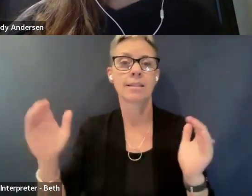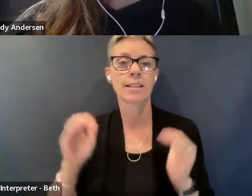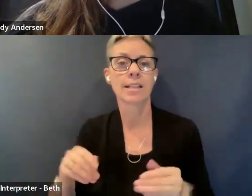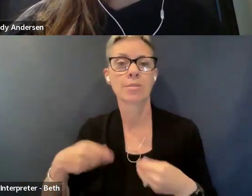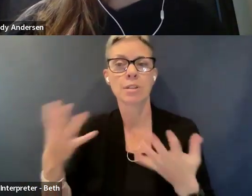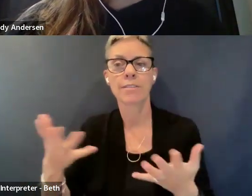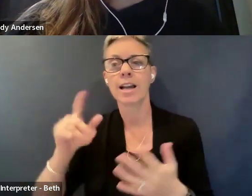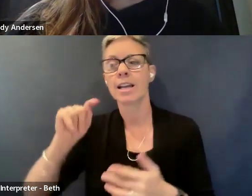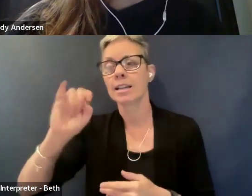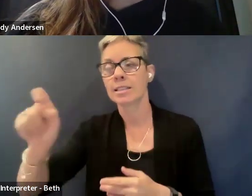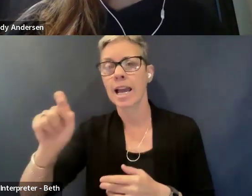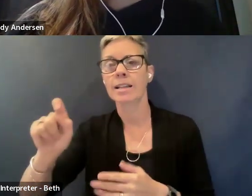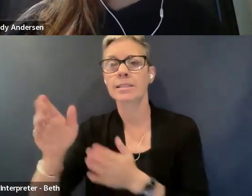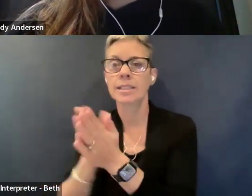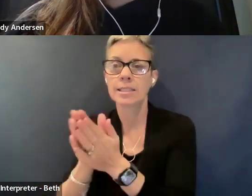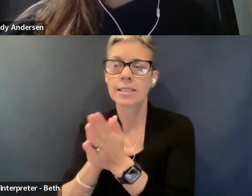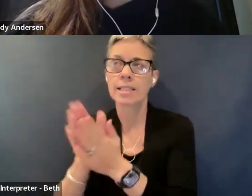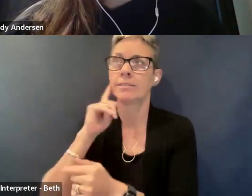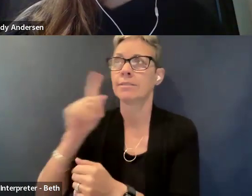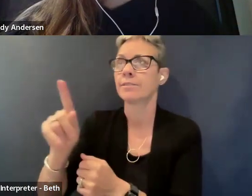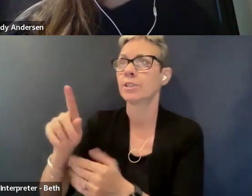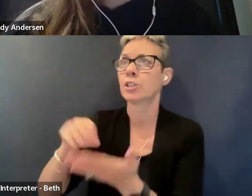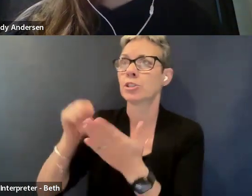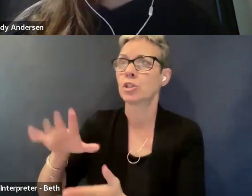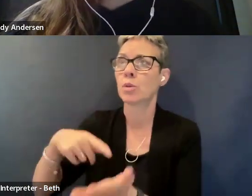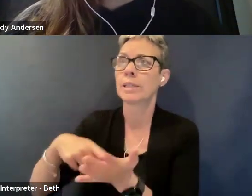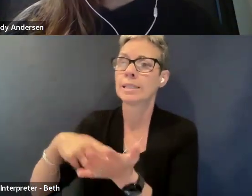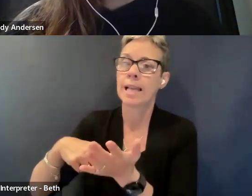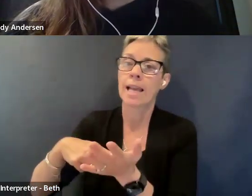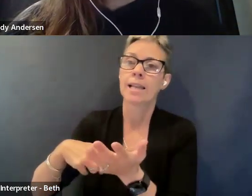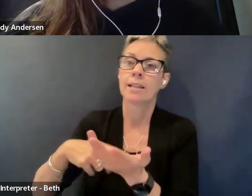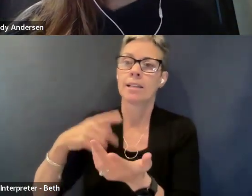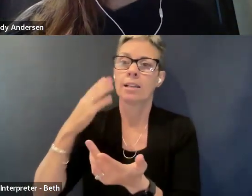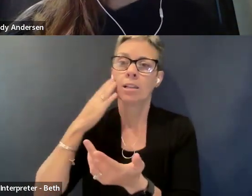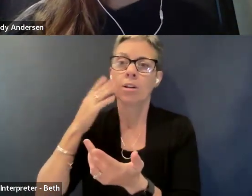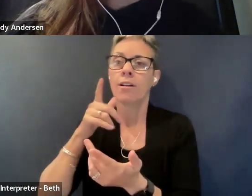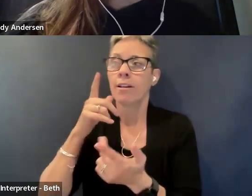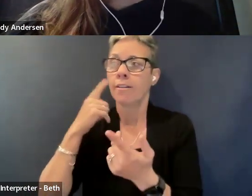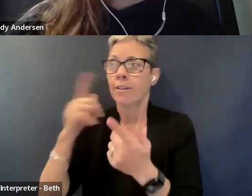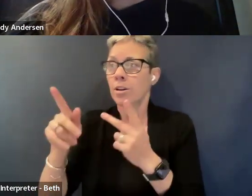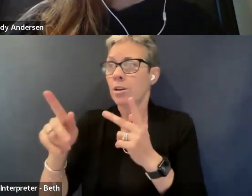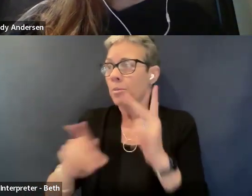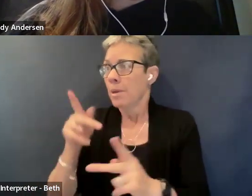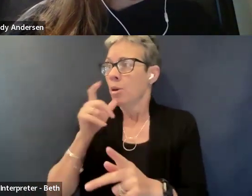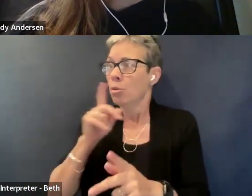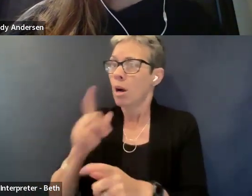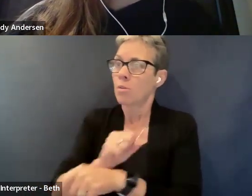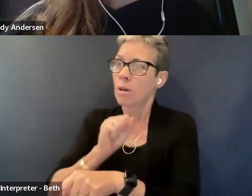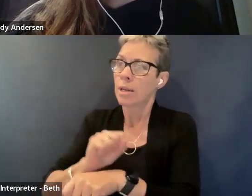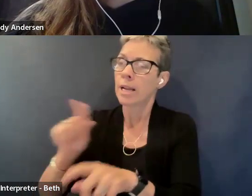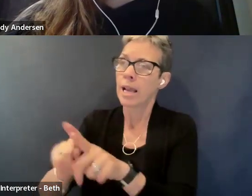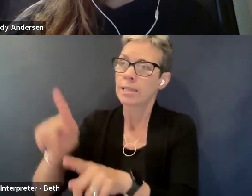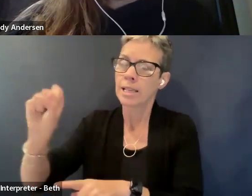tax incentives for student debt relief for individuals who are DSPs to help them in any way that we